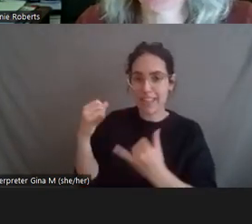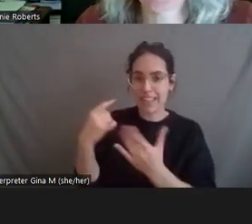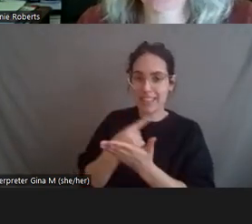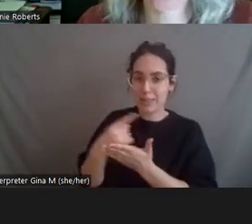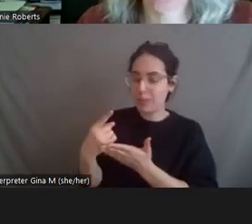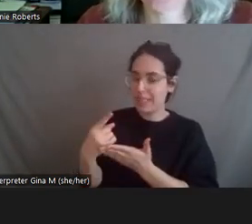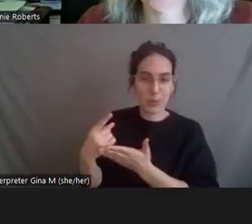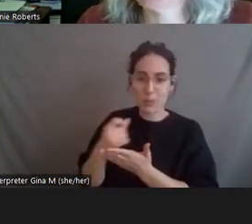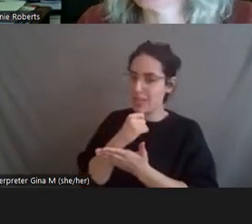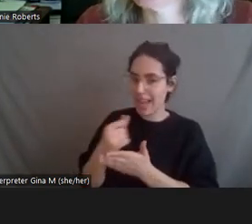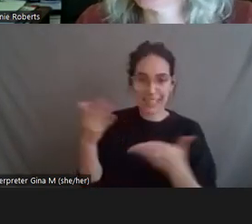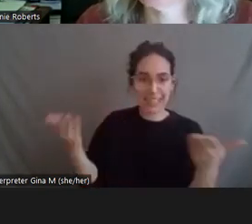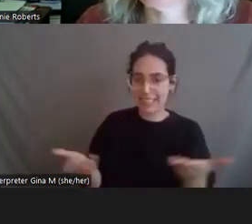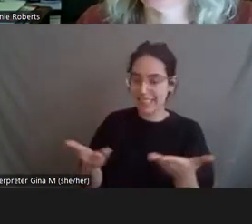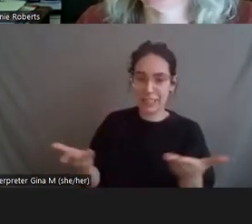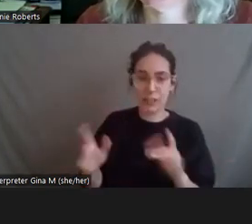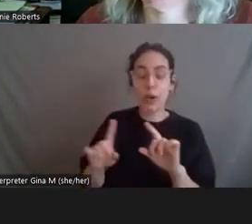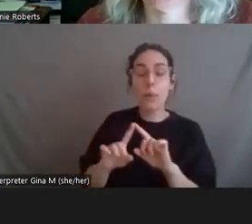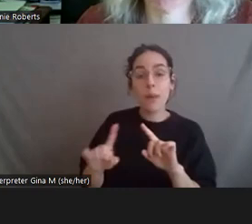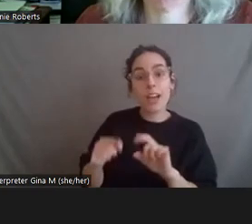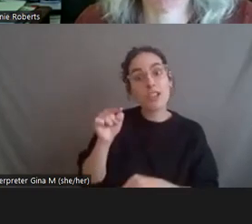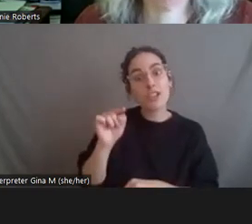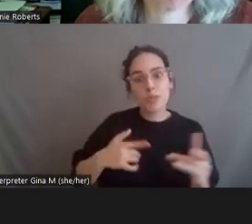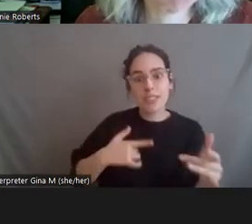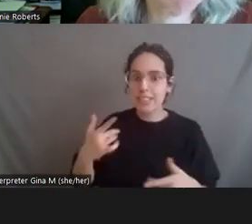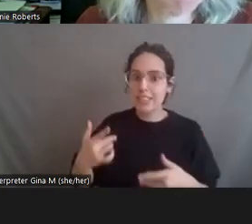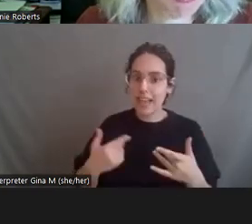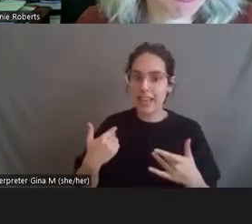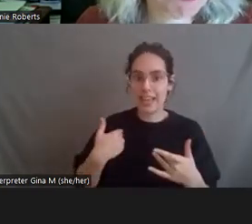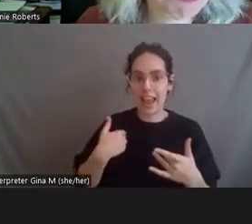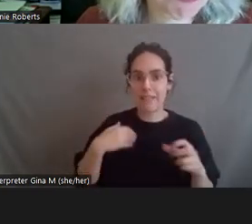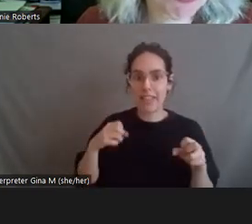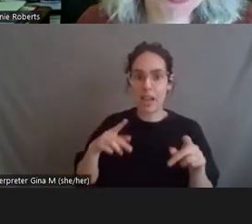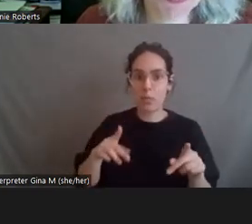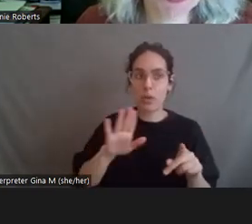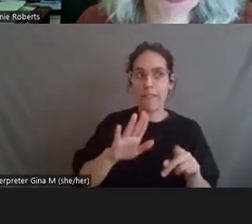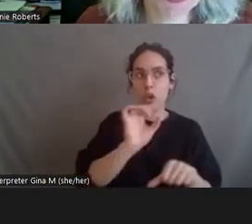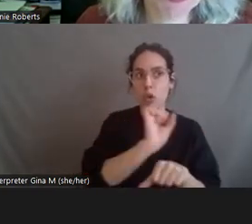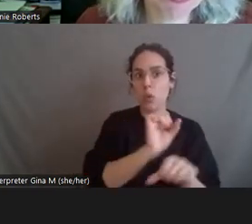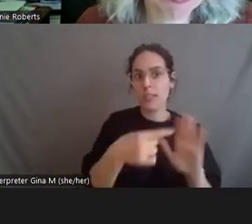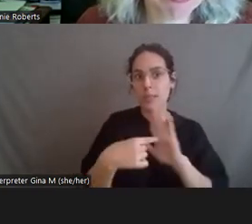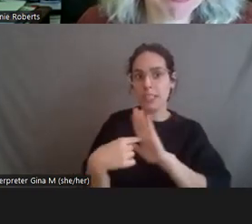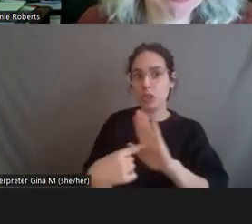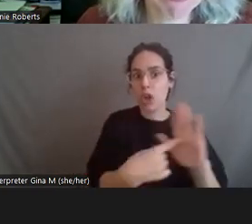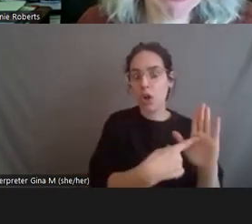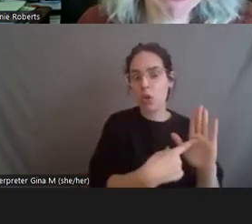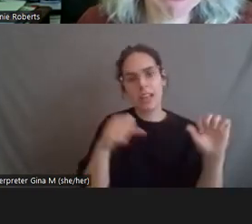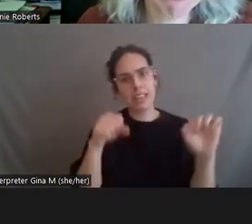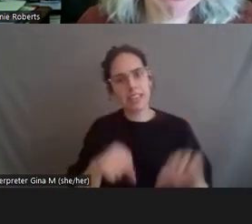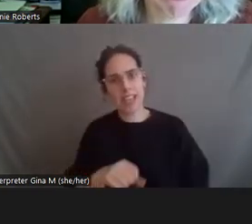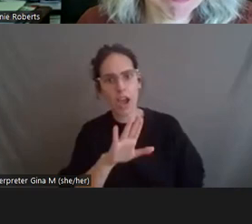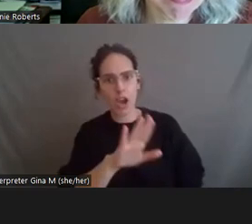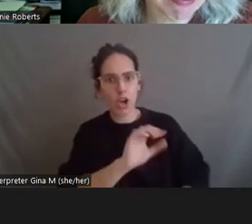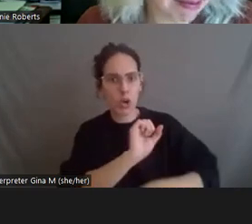us today, but was excited to have her work shown. Yeah. glad. Yeah, Maria's work